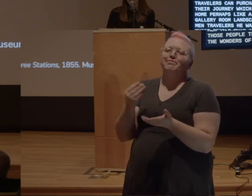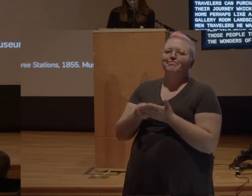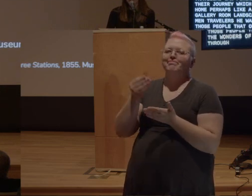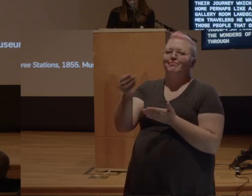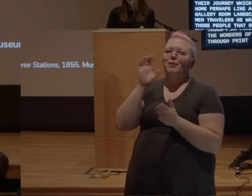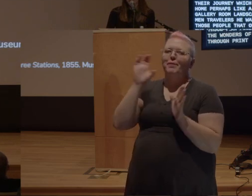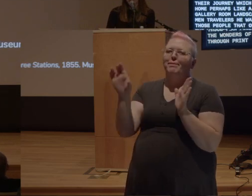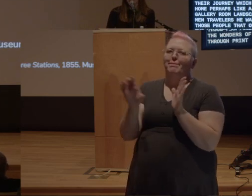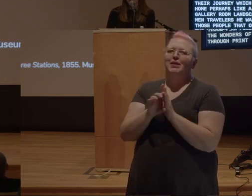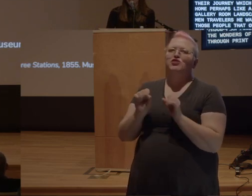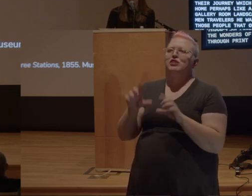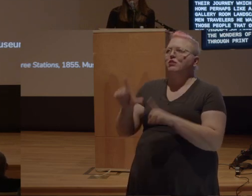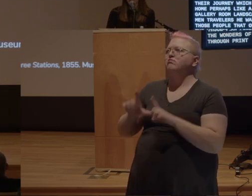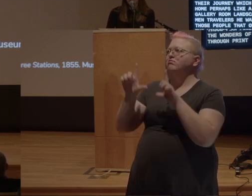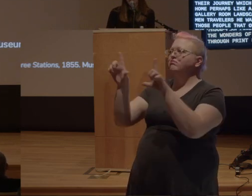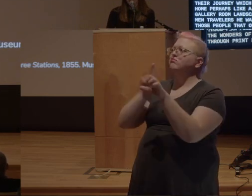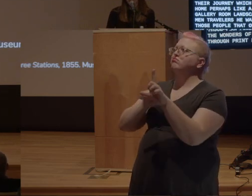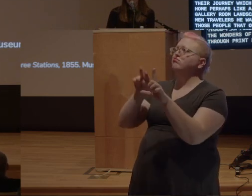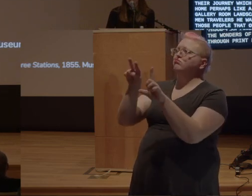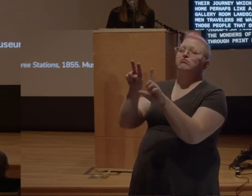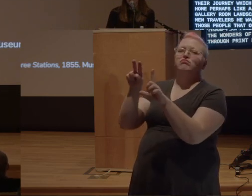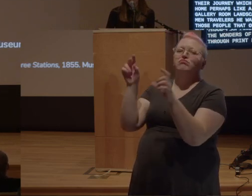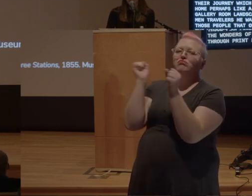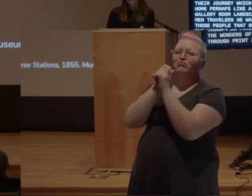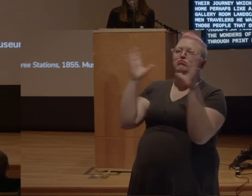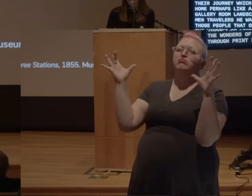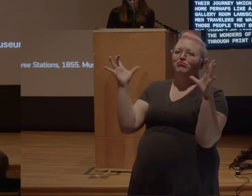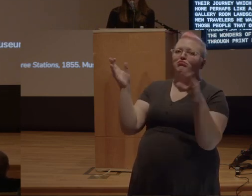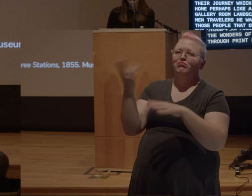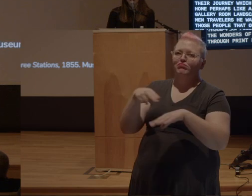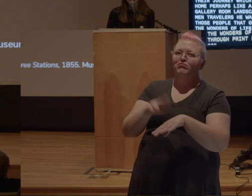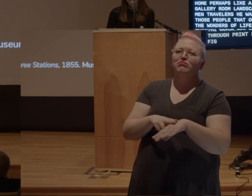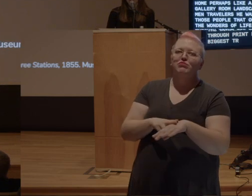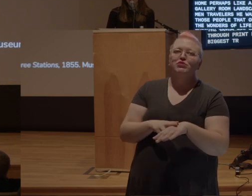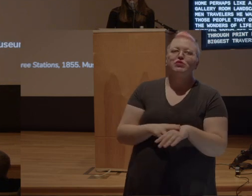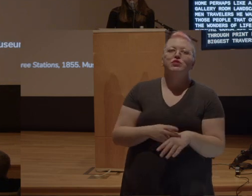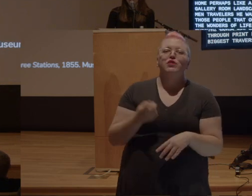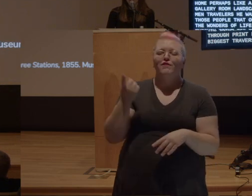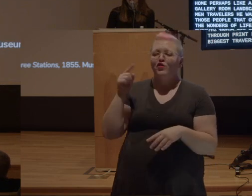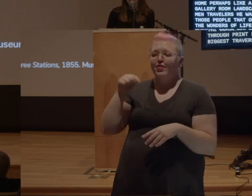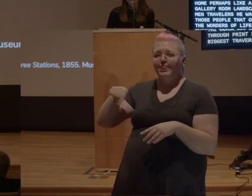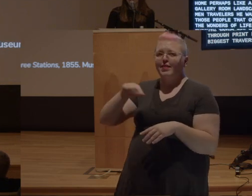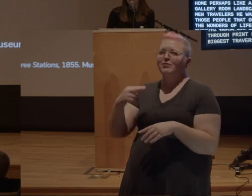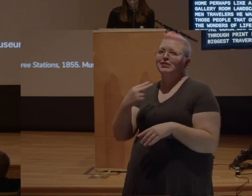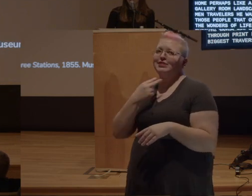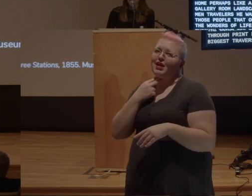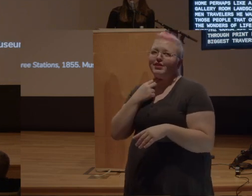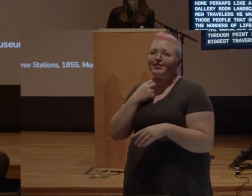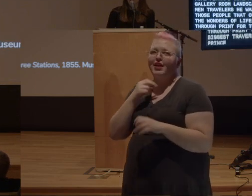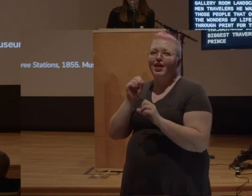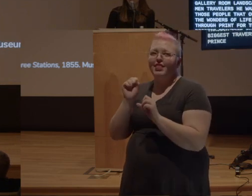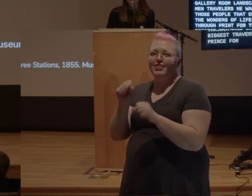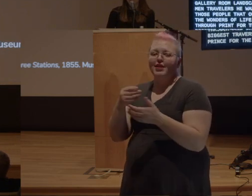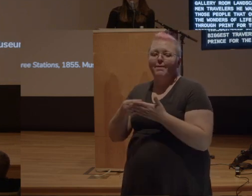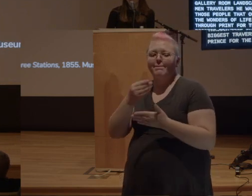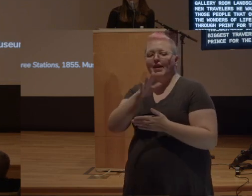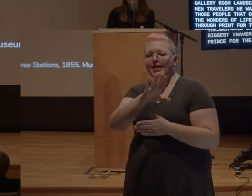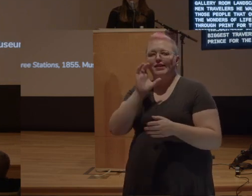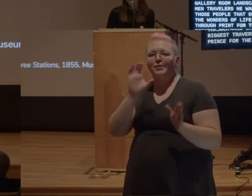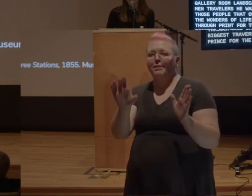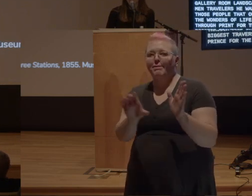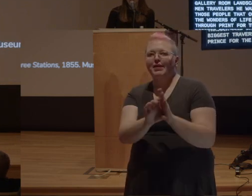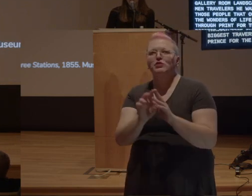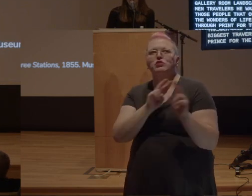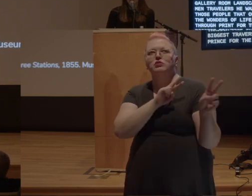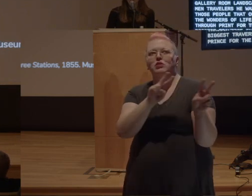print. For these people stuck at home, the figures traversing the landscape in Hiroshige's prints were the focus of much